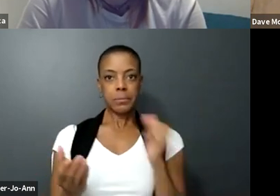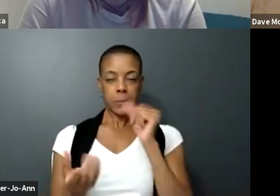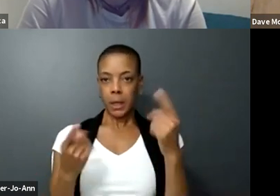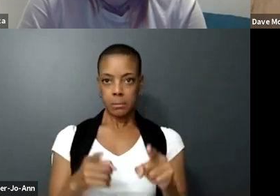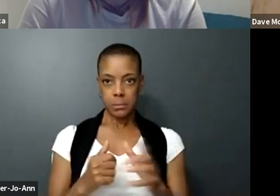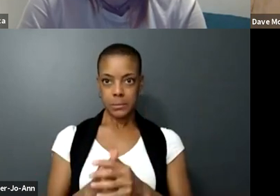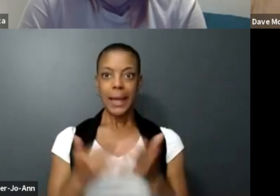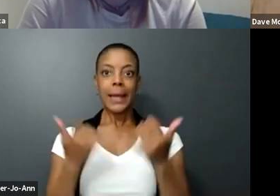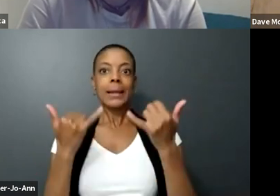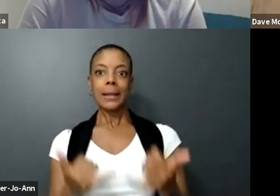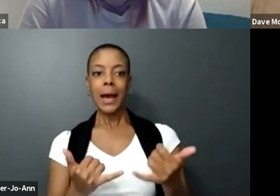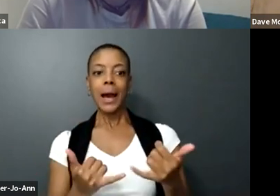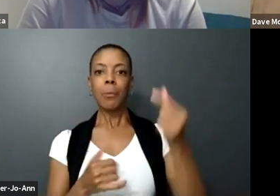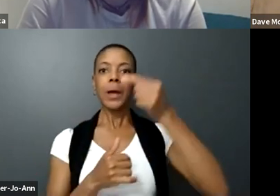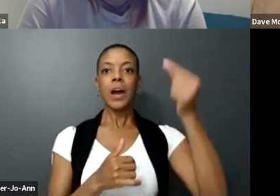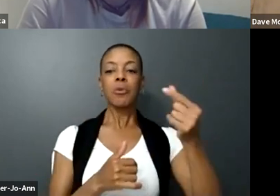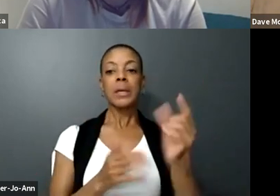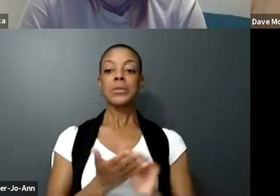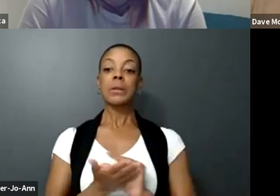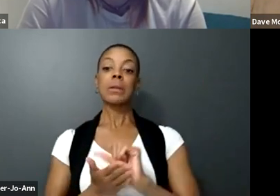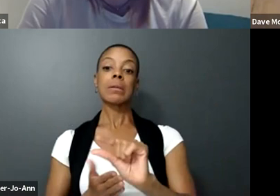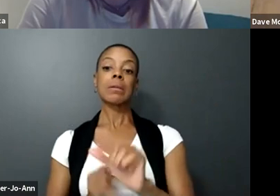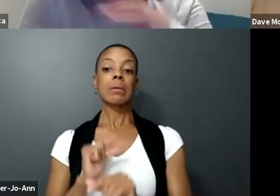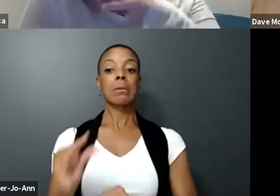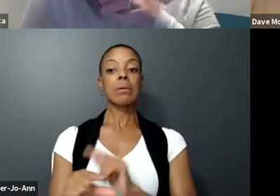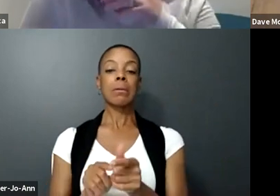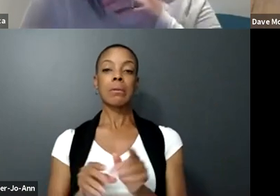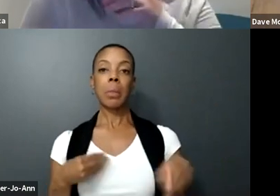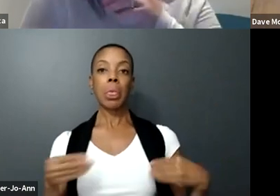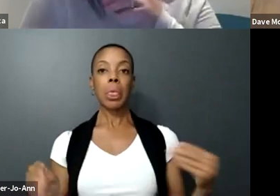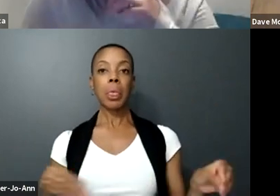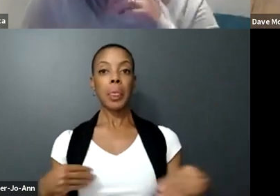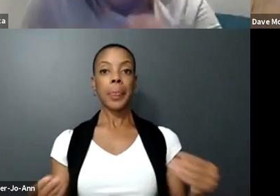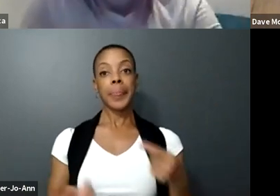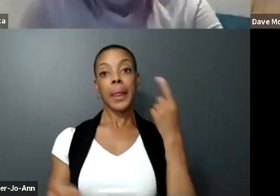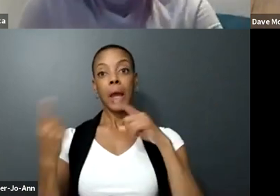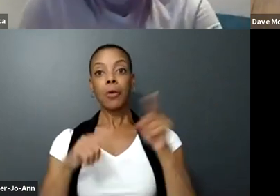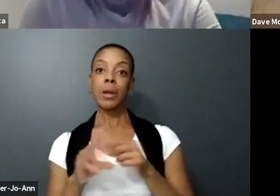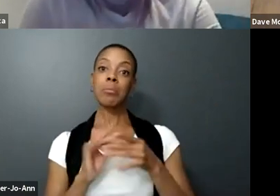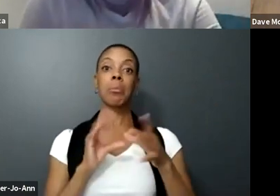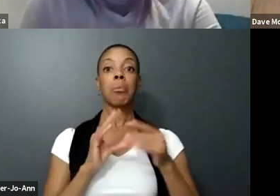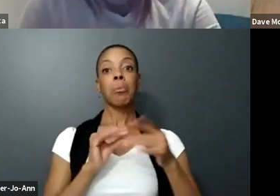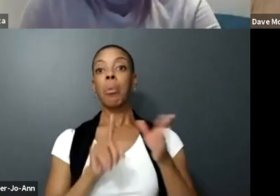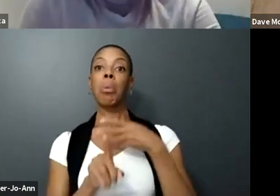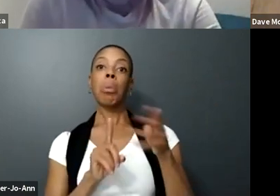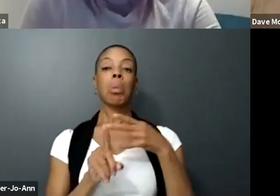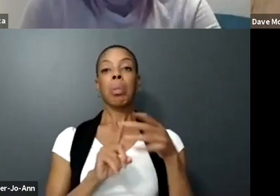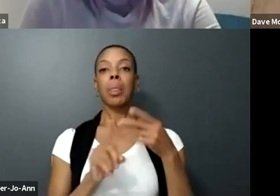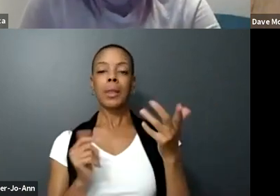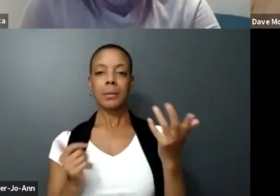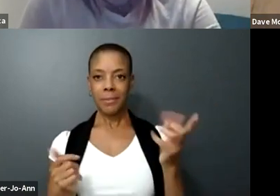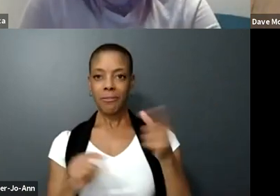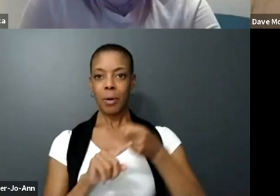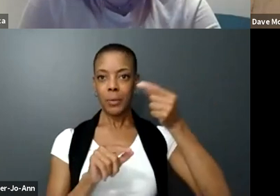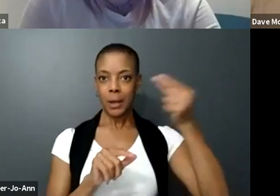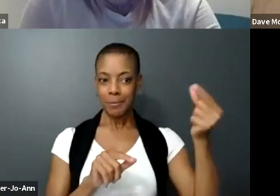piecemeal approaches now of self-government agreements, lands management agreements, things that take us out of the Indian Act. Those things were all supposed